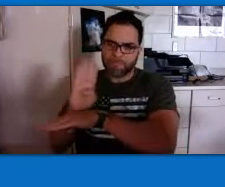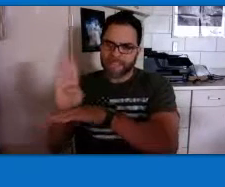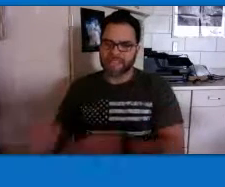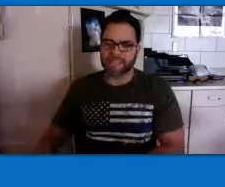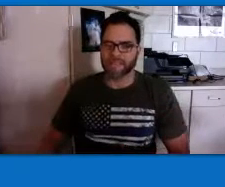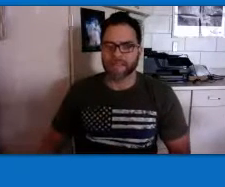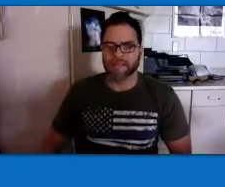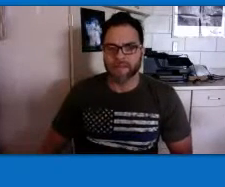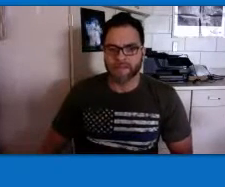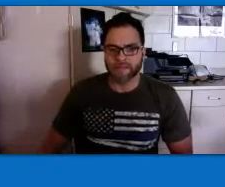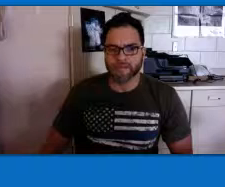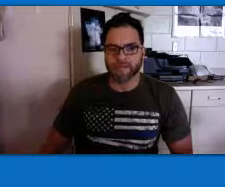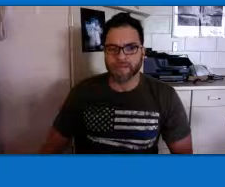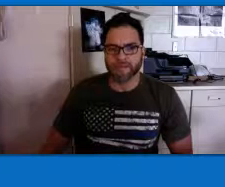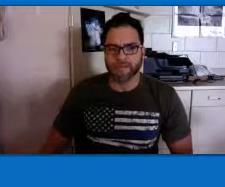busy,